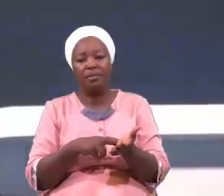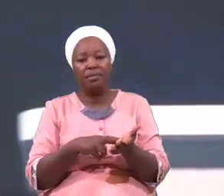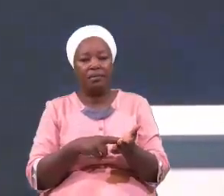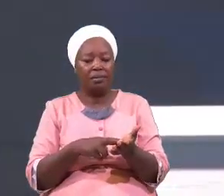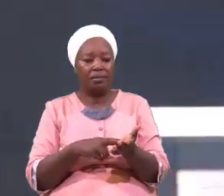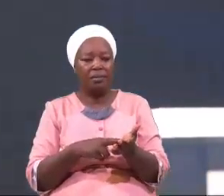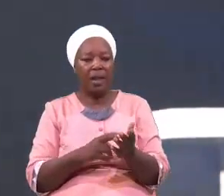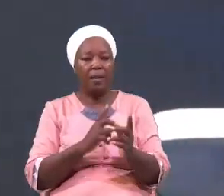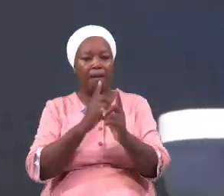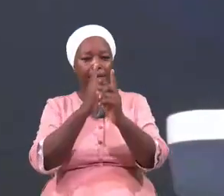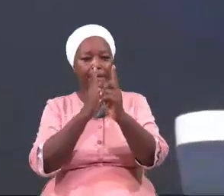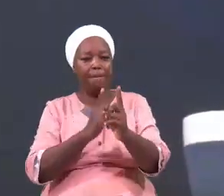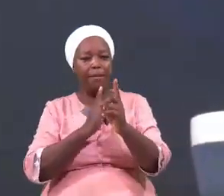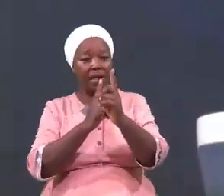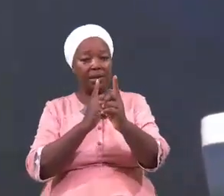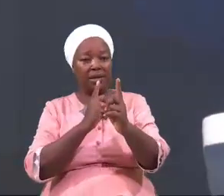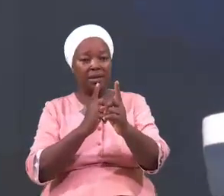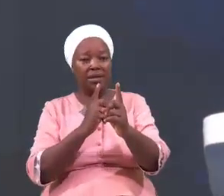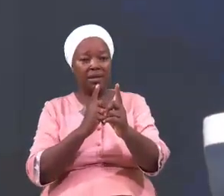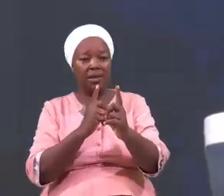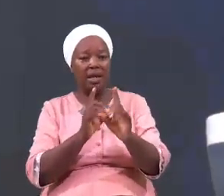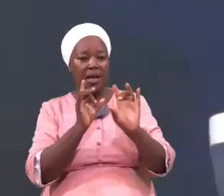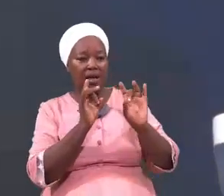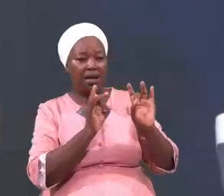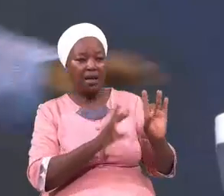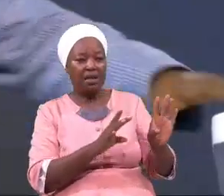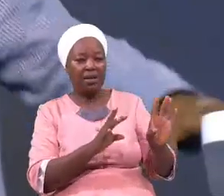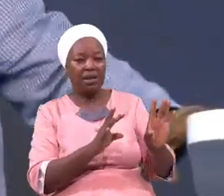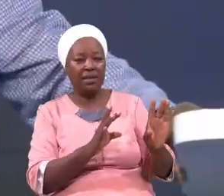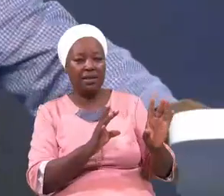Malice, hatred, fighting,